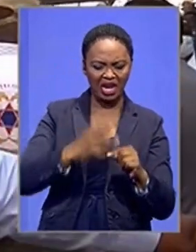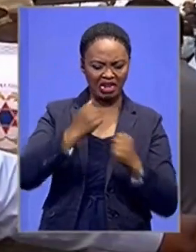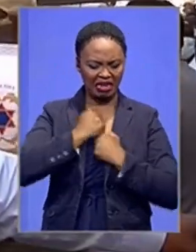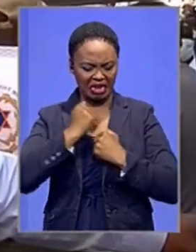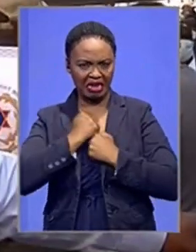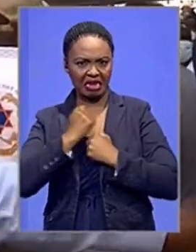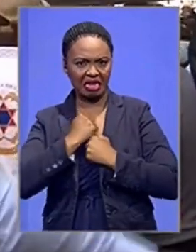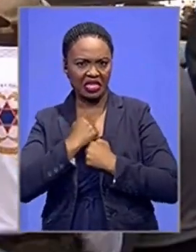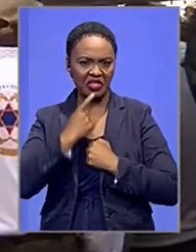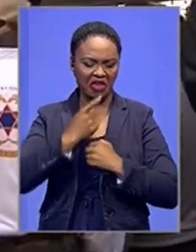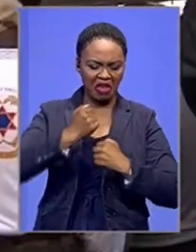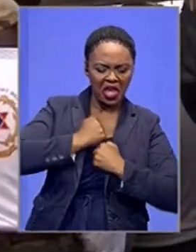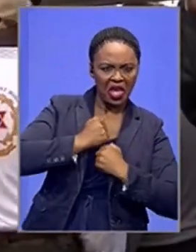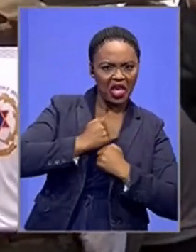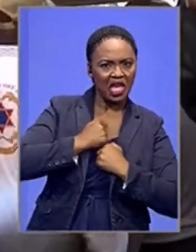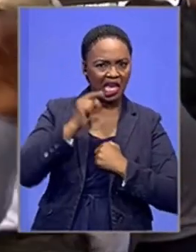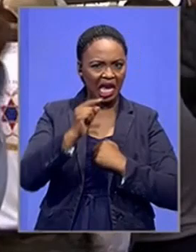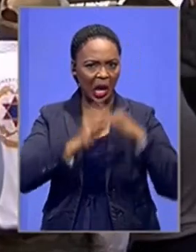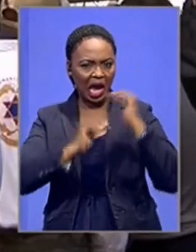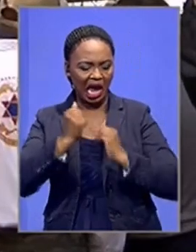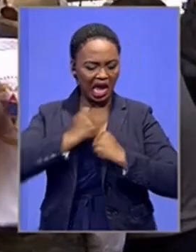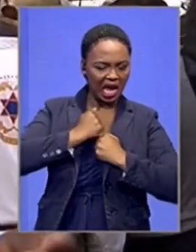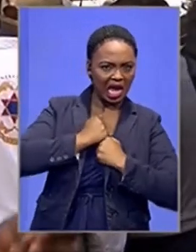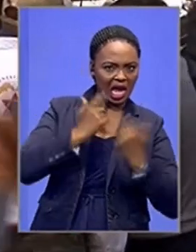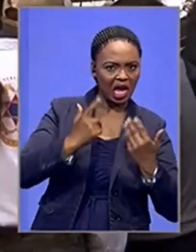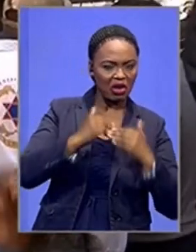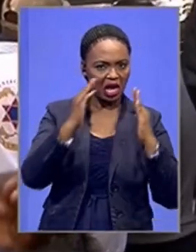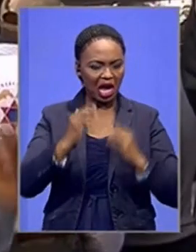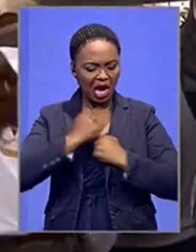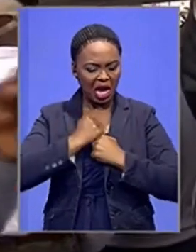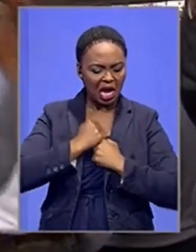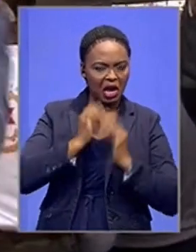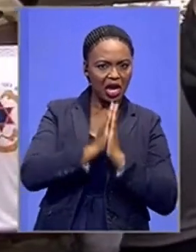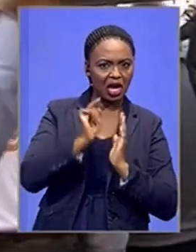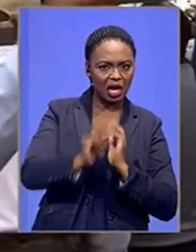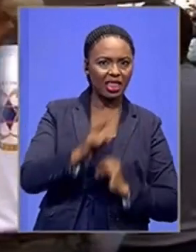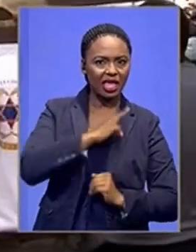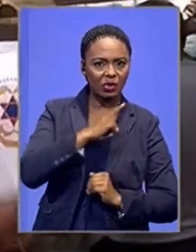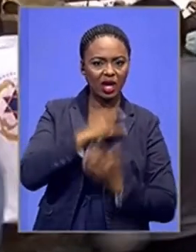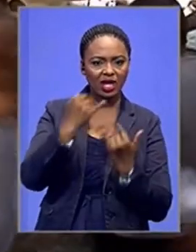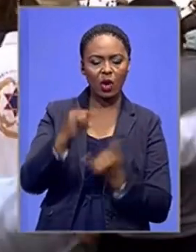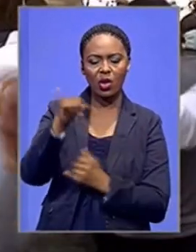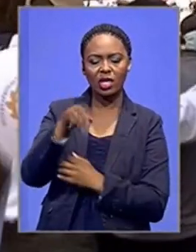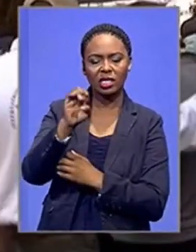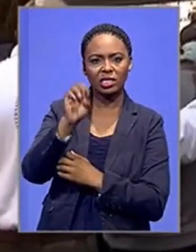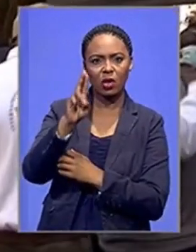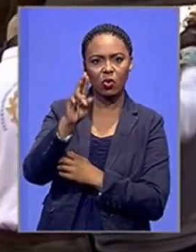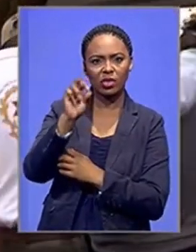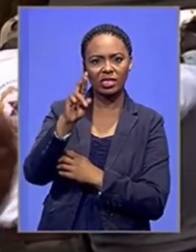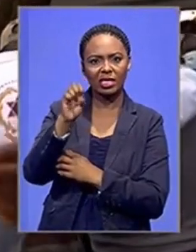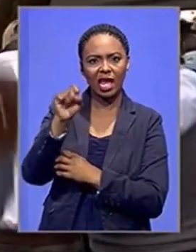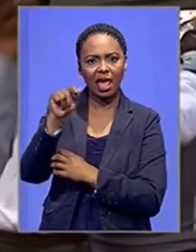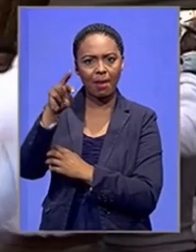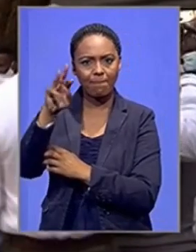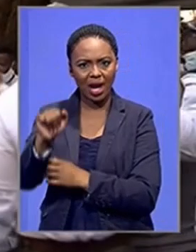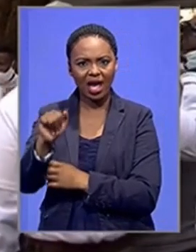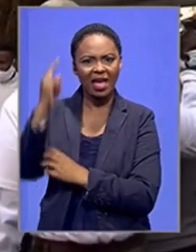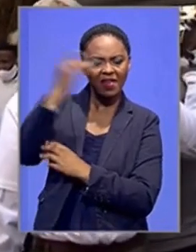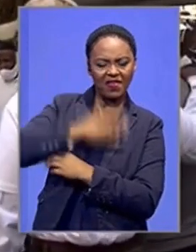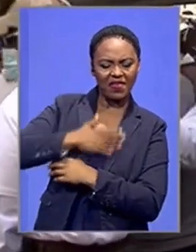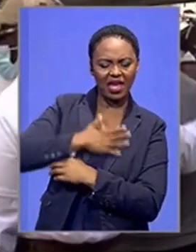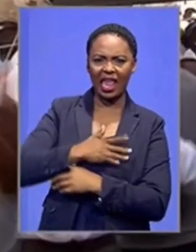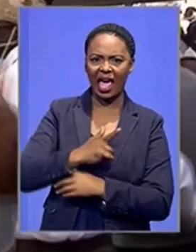that estate. So that's why today obona the Jerusalem faction ba fela gore ke yona e ka reng ya ba